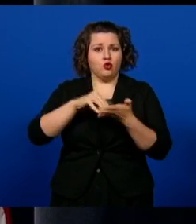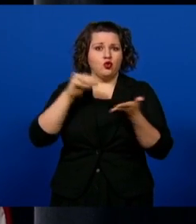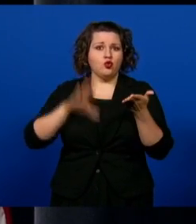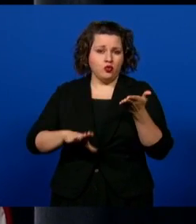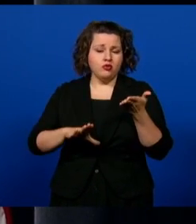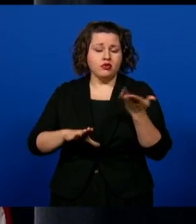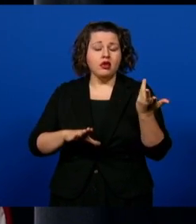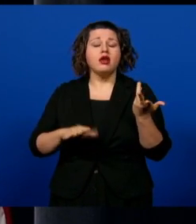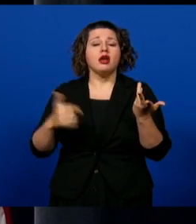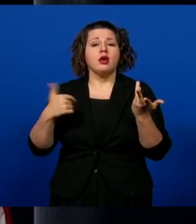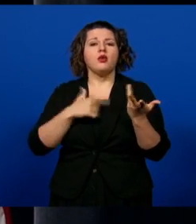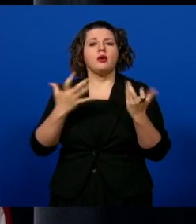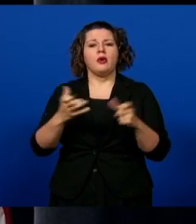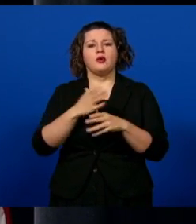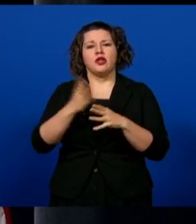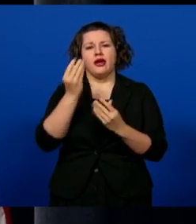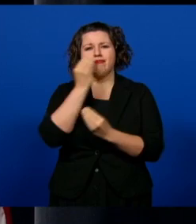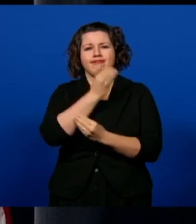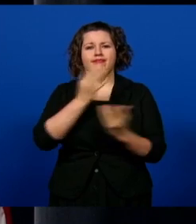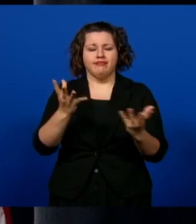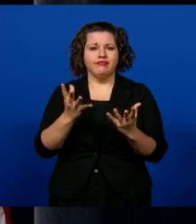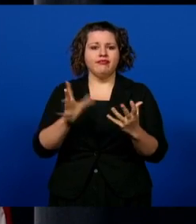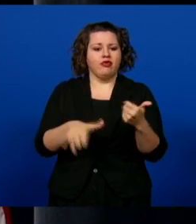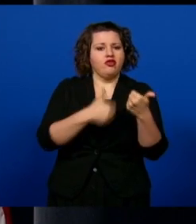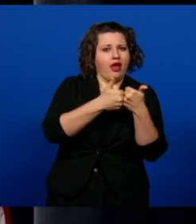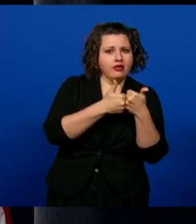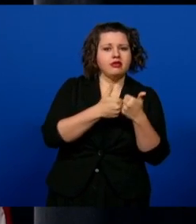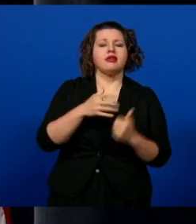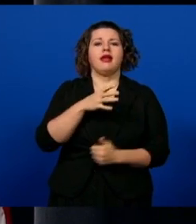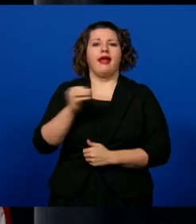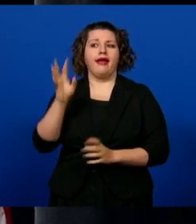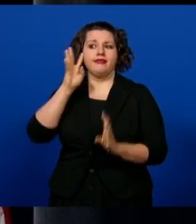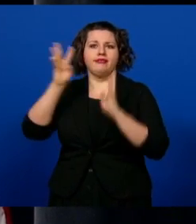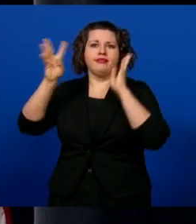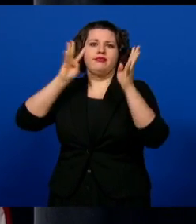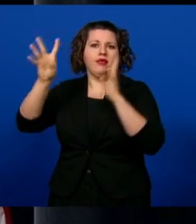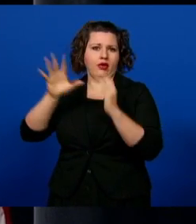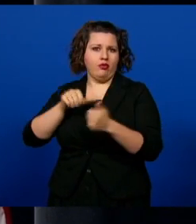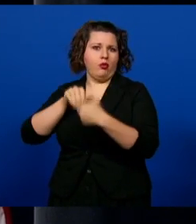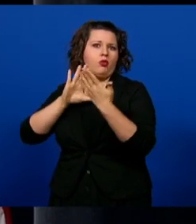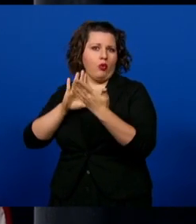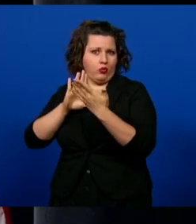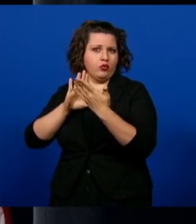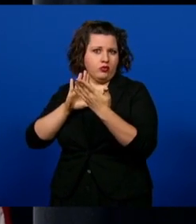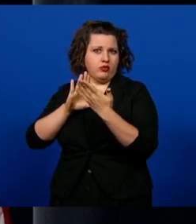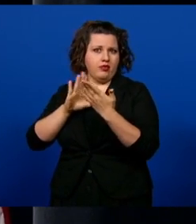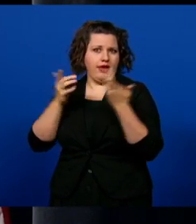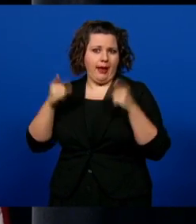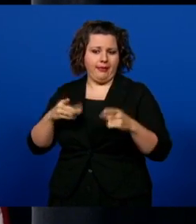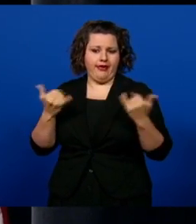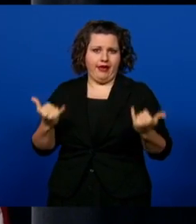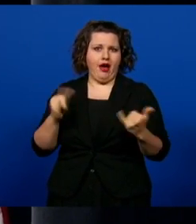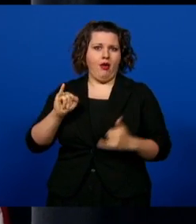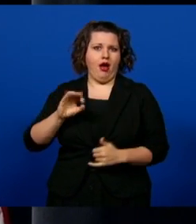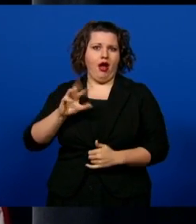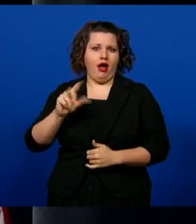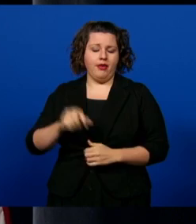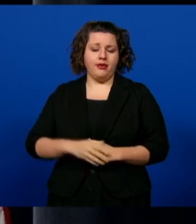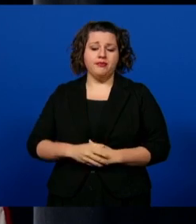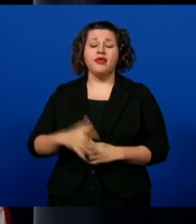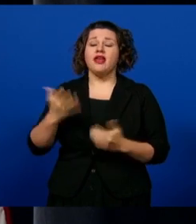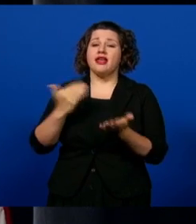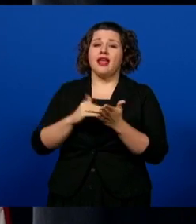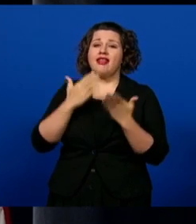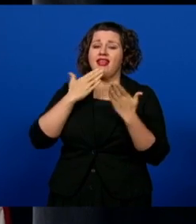we wanted to share some of the challenges as well as some of the innovative approaches taken by Iowa schools. Again, I want to thank the Iowa